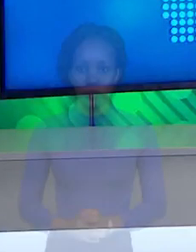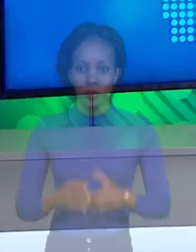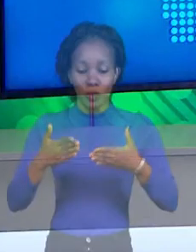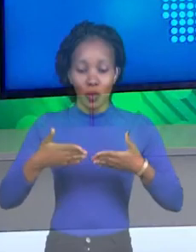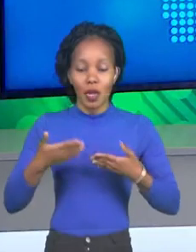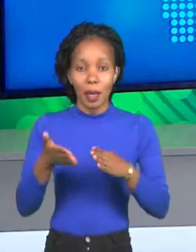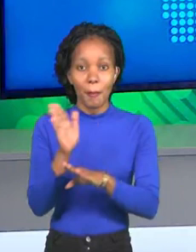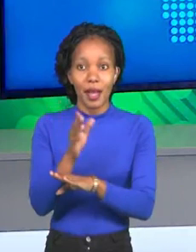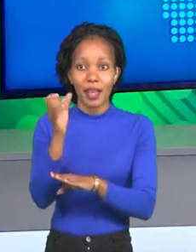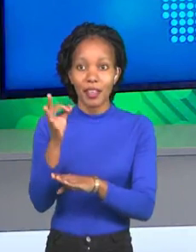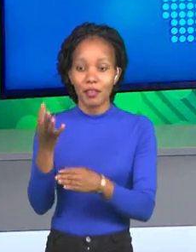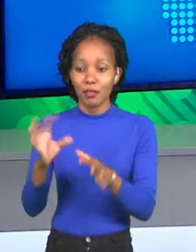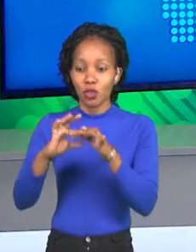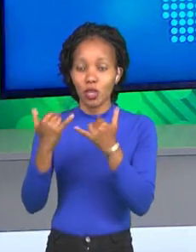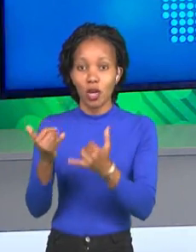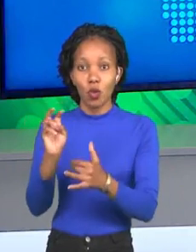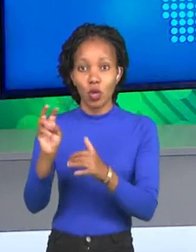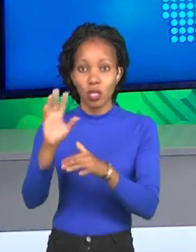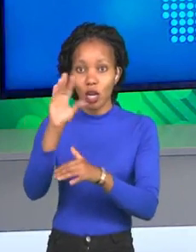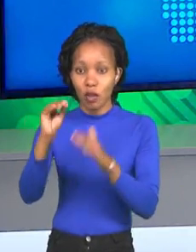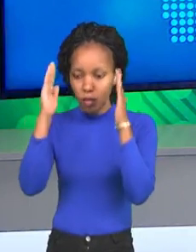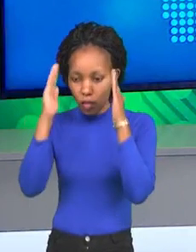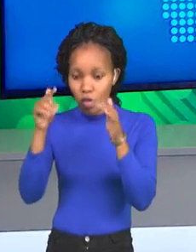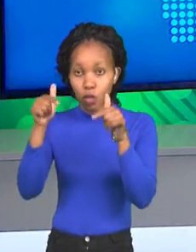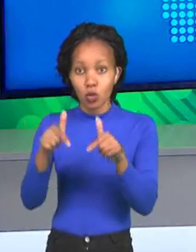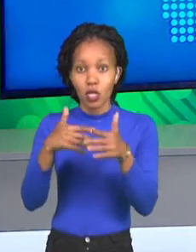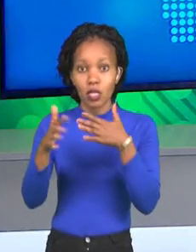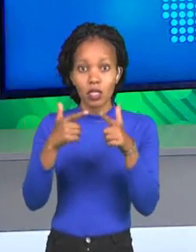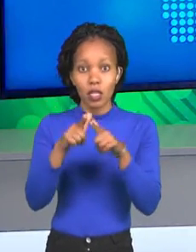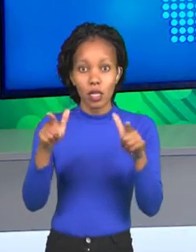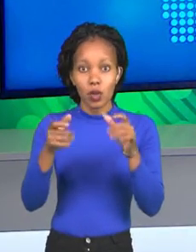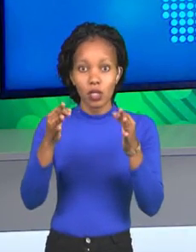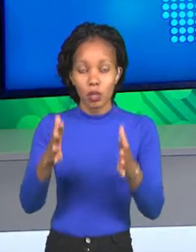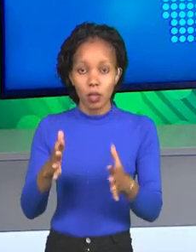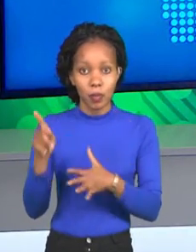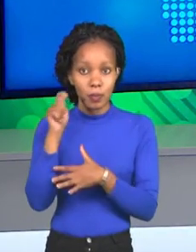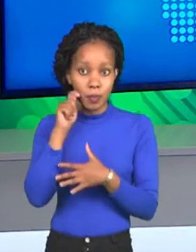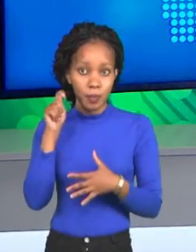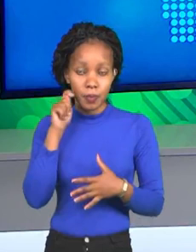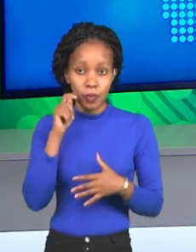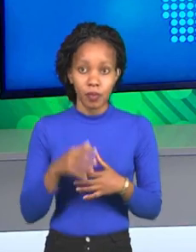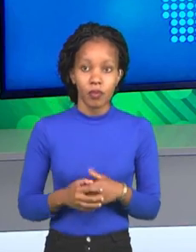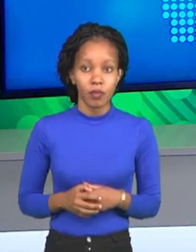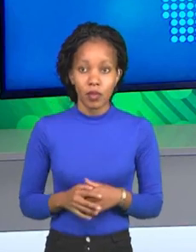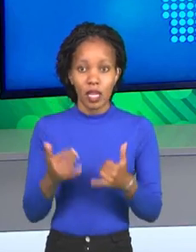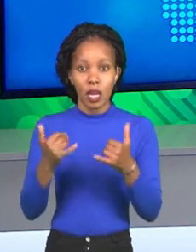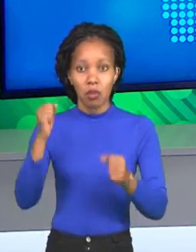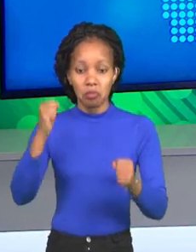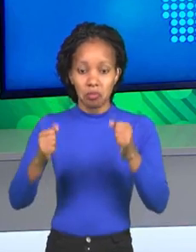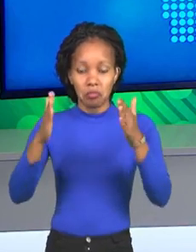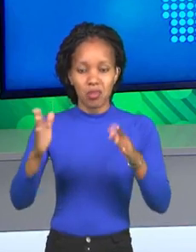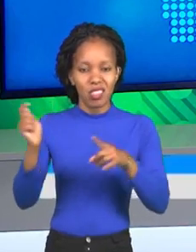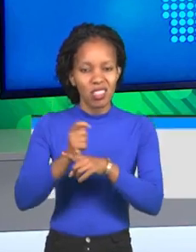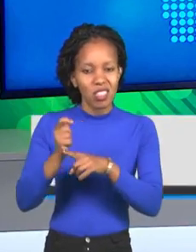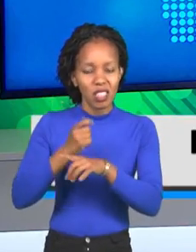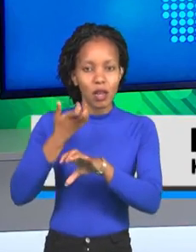Welcome back. In case you've just joined us, you're watching Africa Focus, and today's sign language interpreter is Teresia Washira. Now, athletes are training hard for